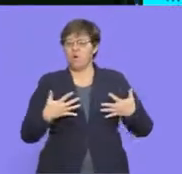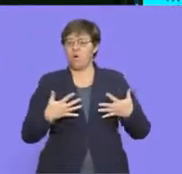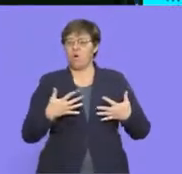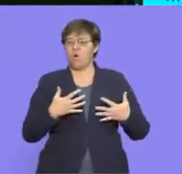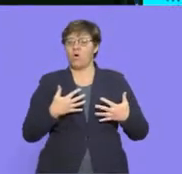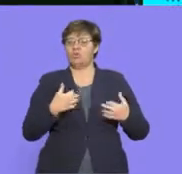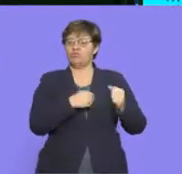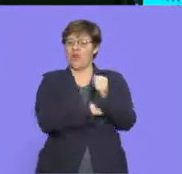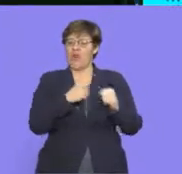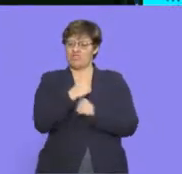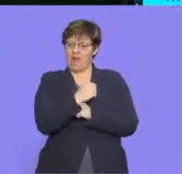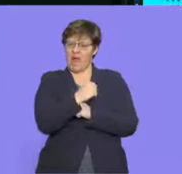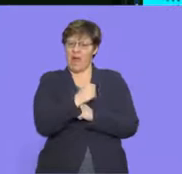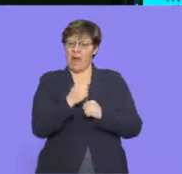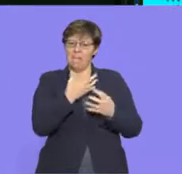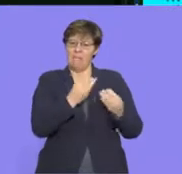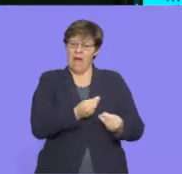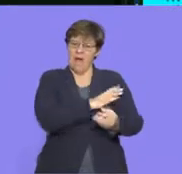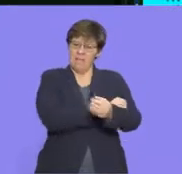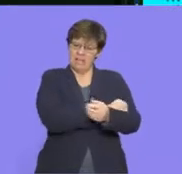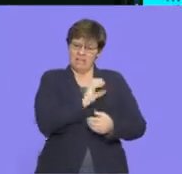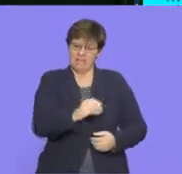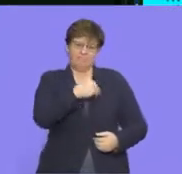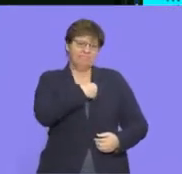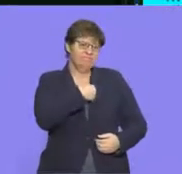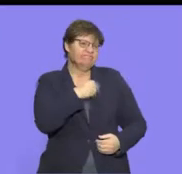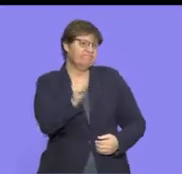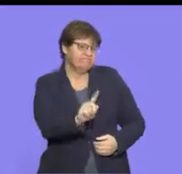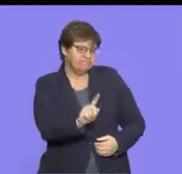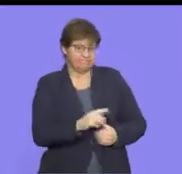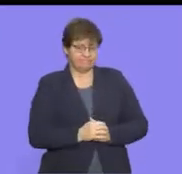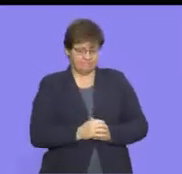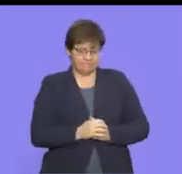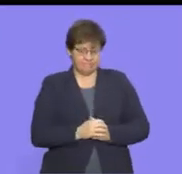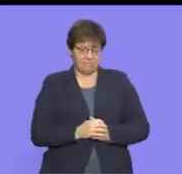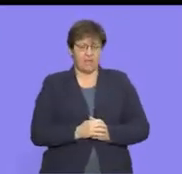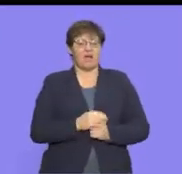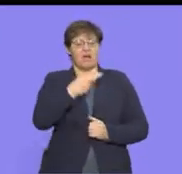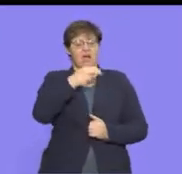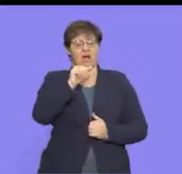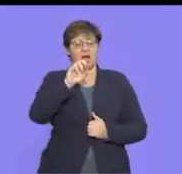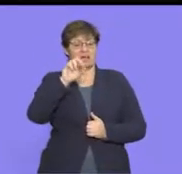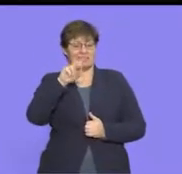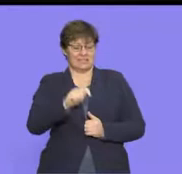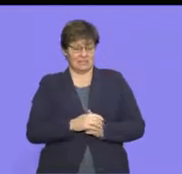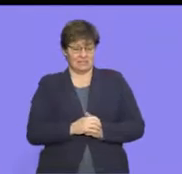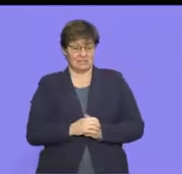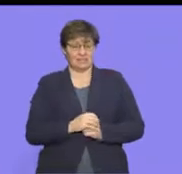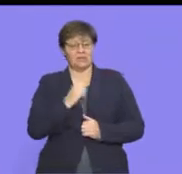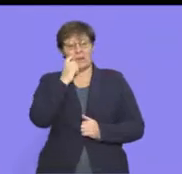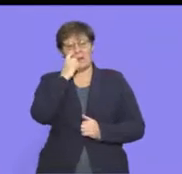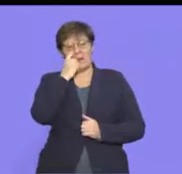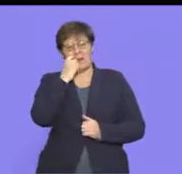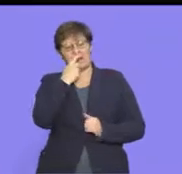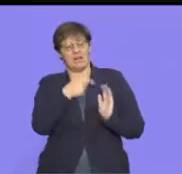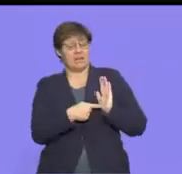this muscular structure that is called the heart. So our plan for the lesson today, all right, as